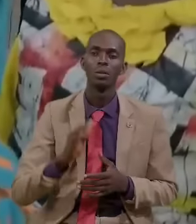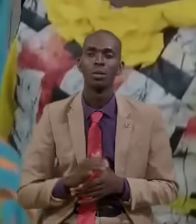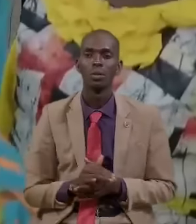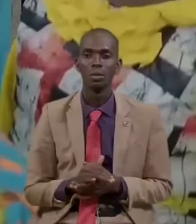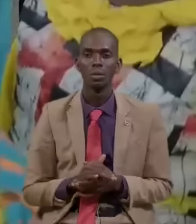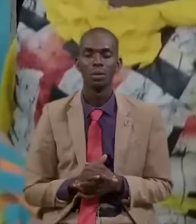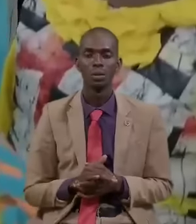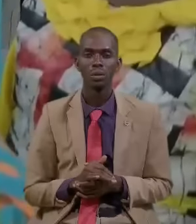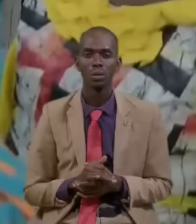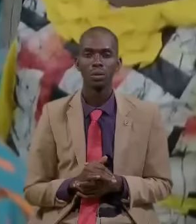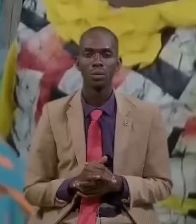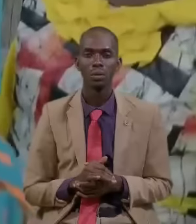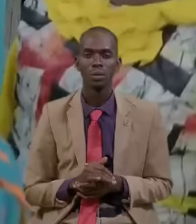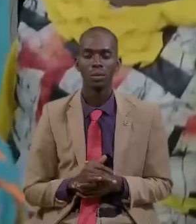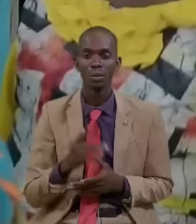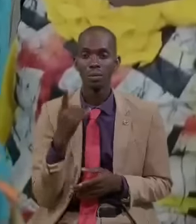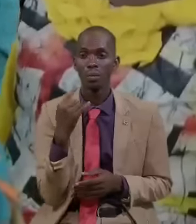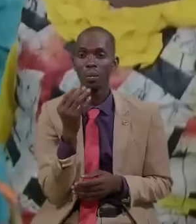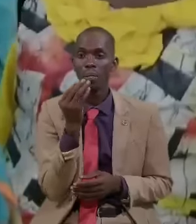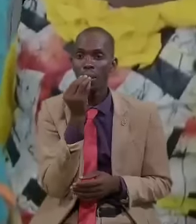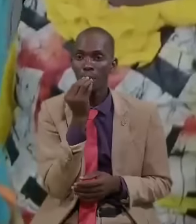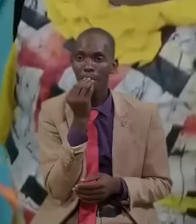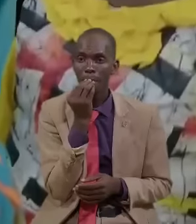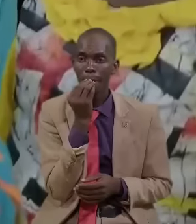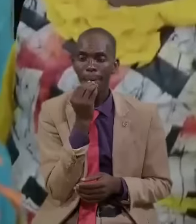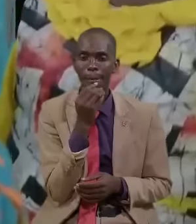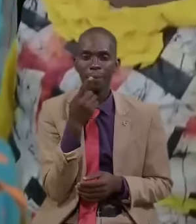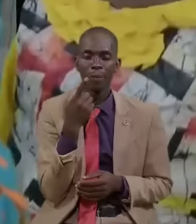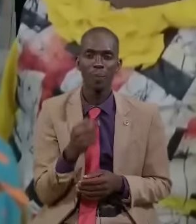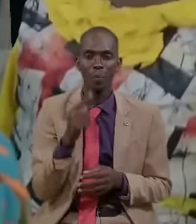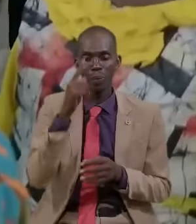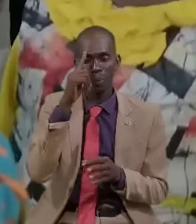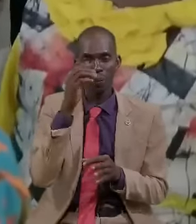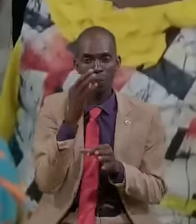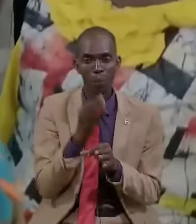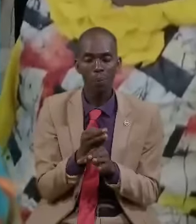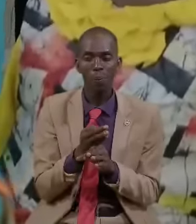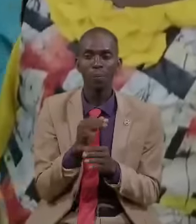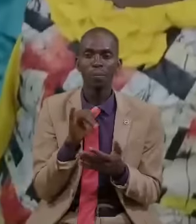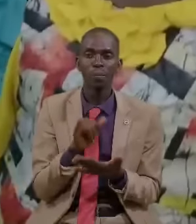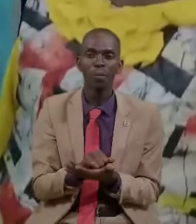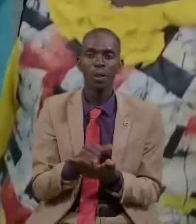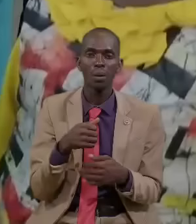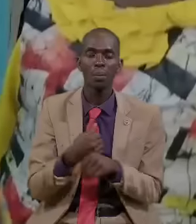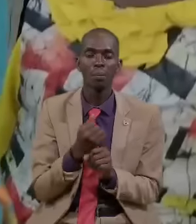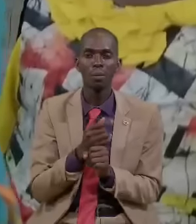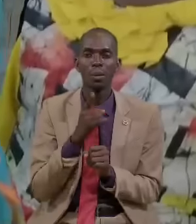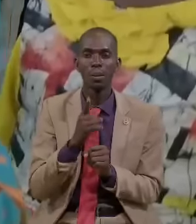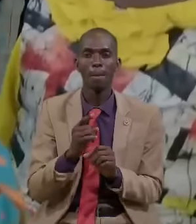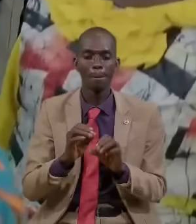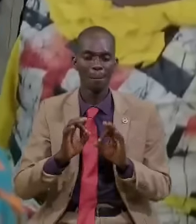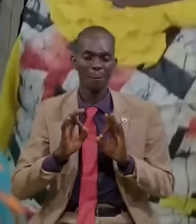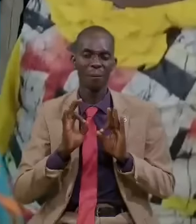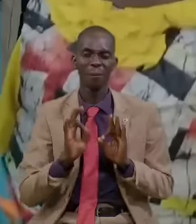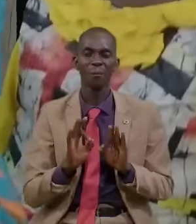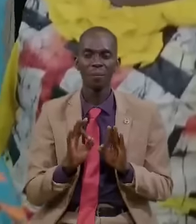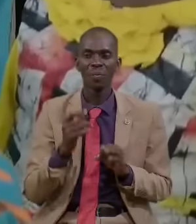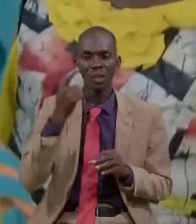The food, the faith that makes you fit for